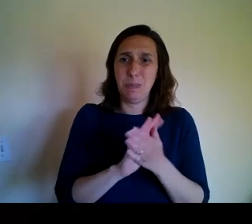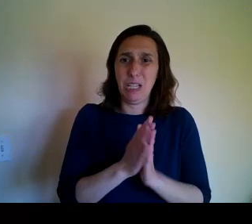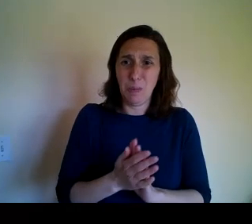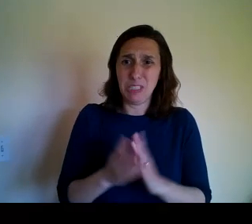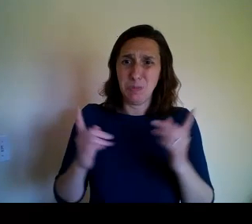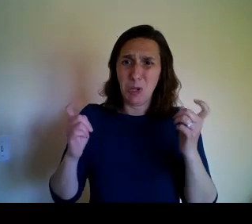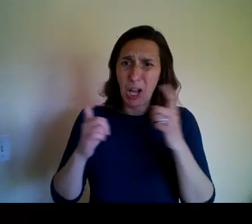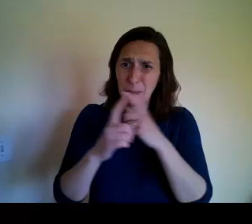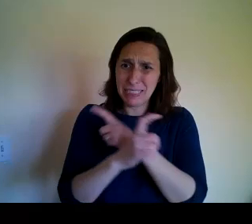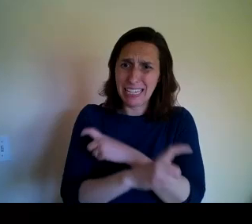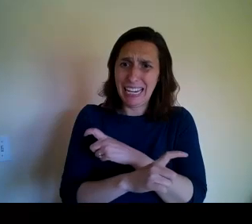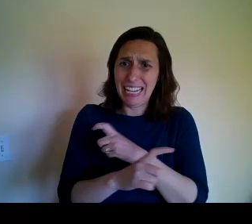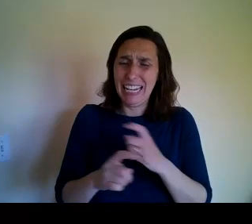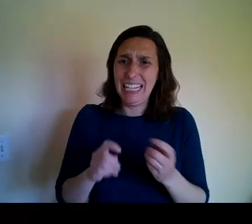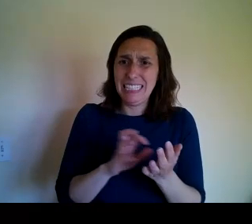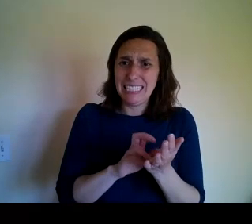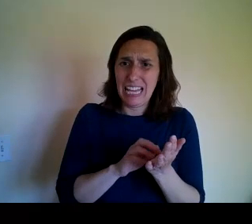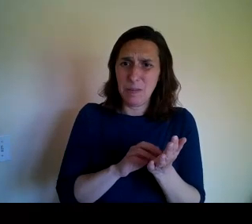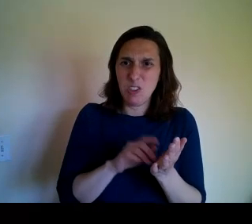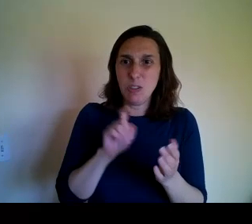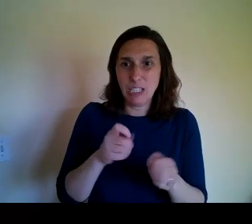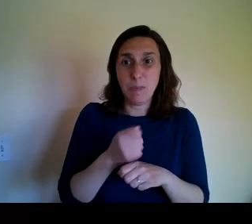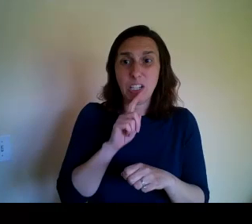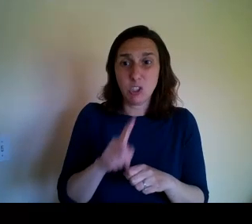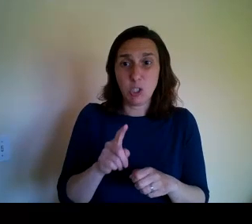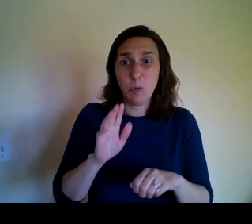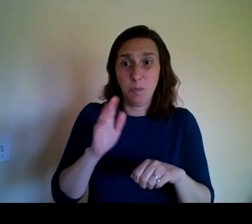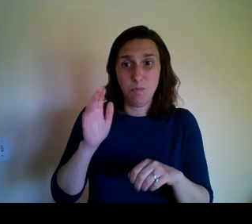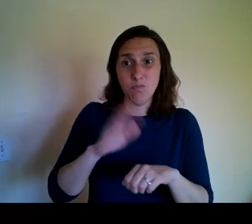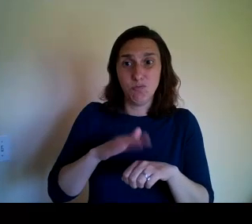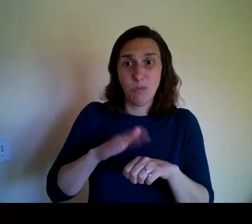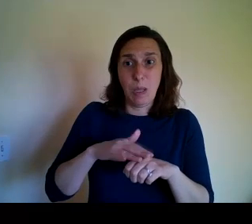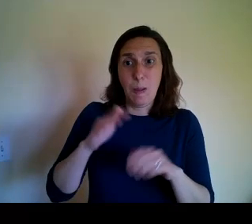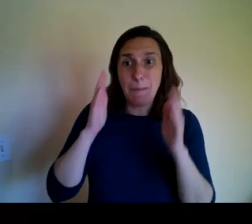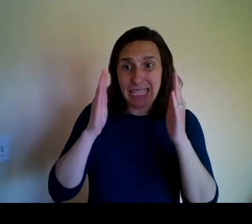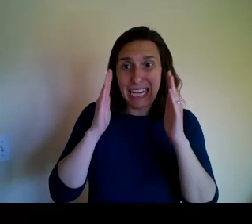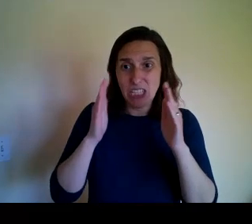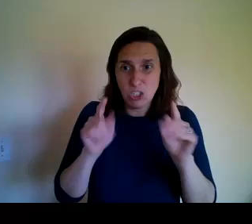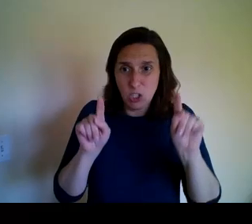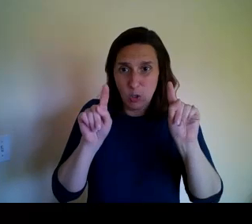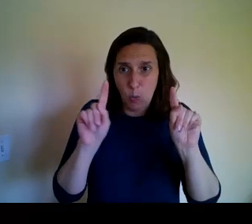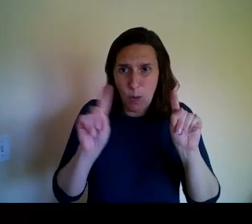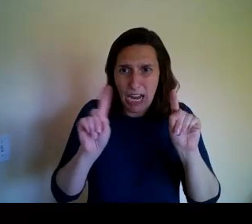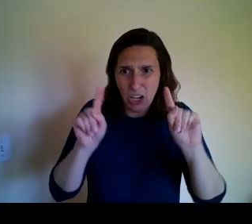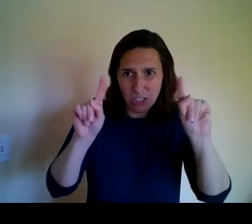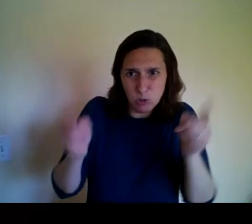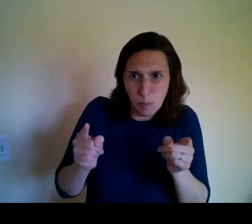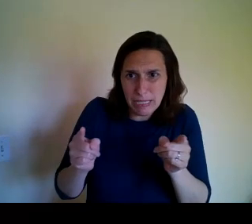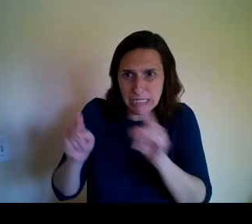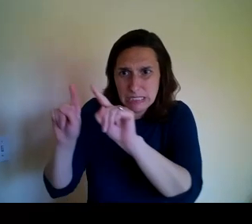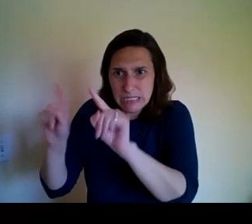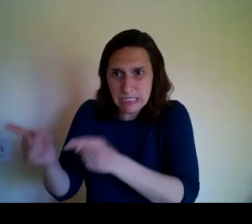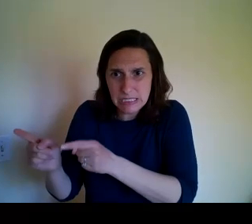type in, you have to watch your grouping symbols on your calculator. And